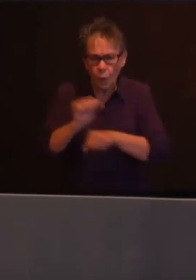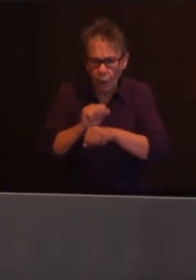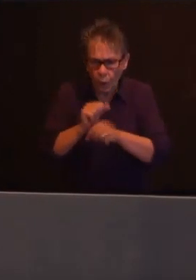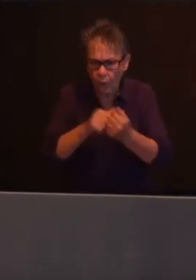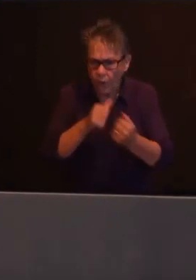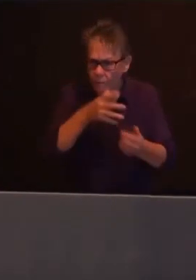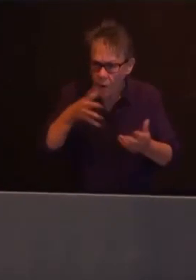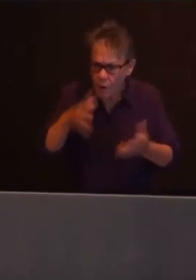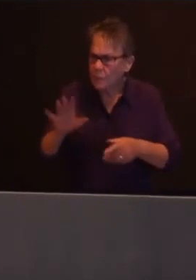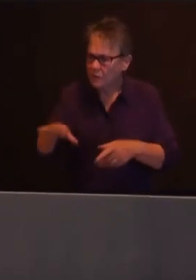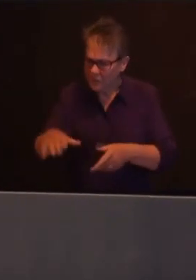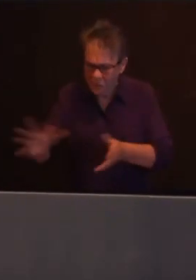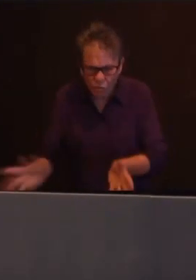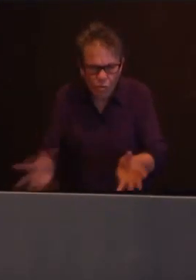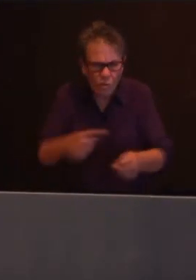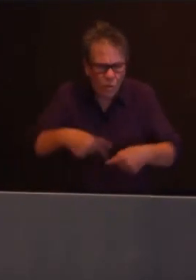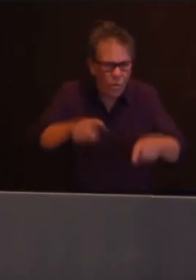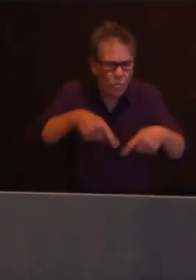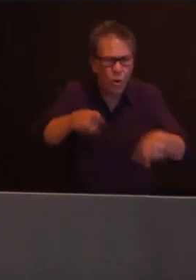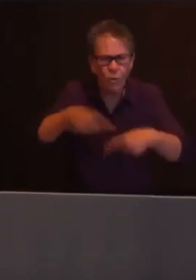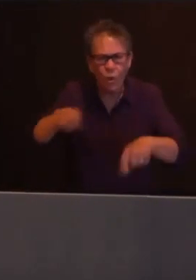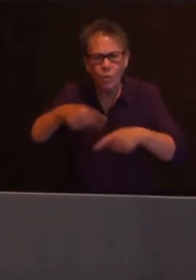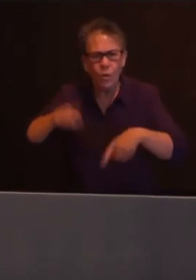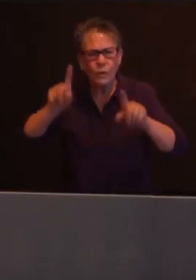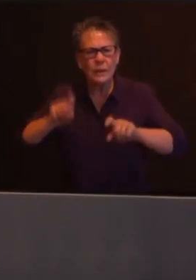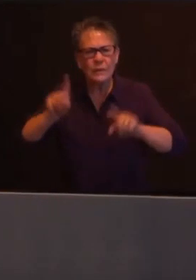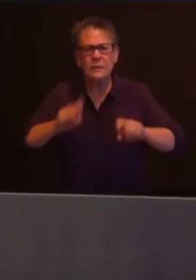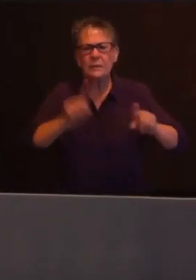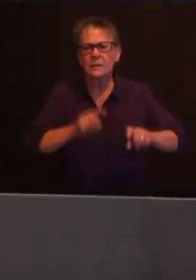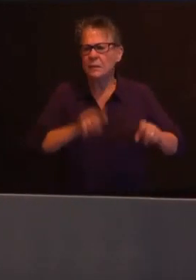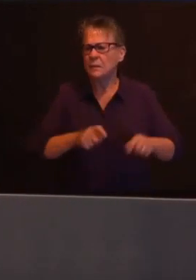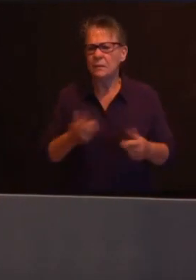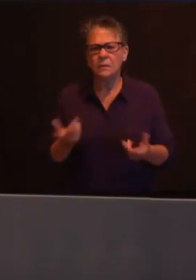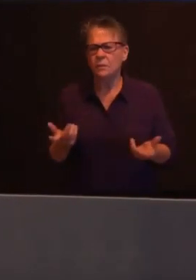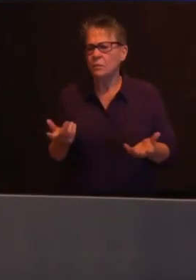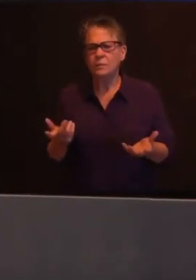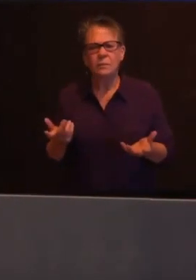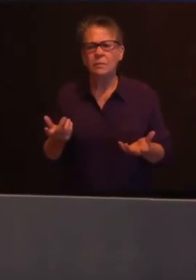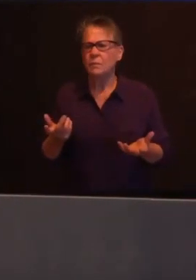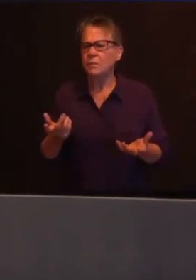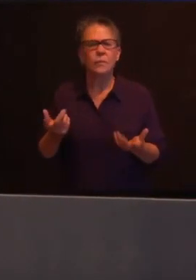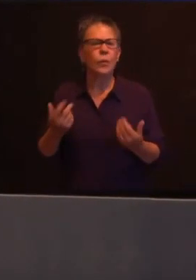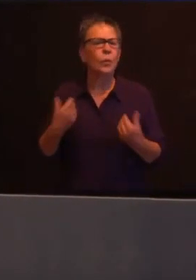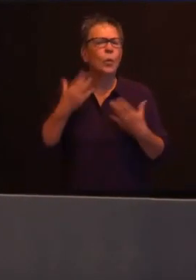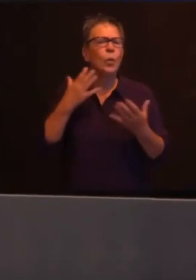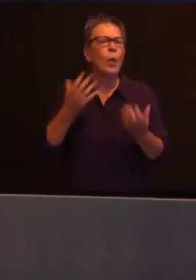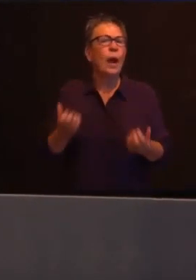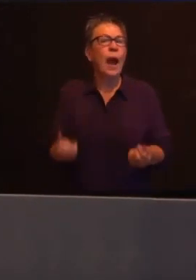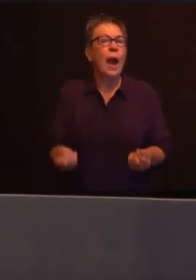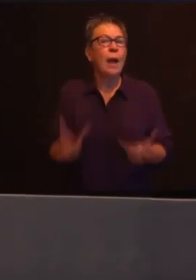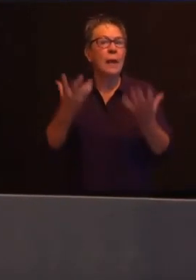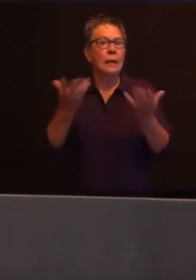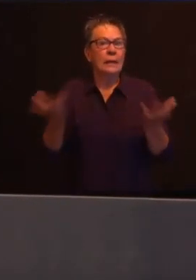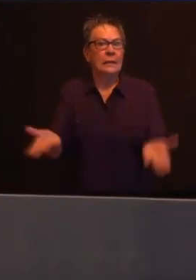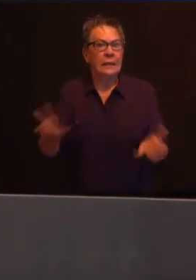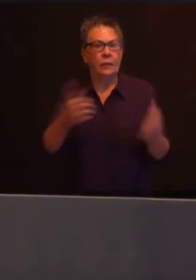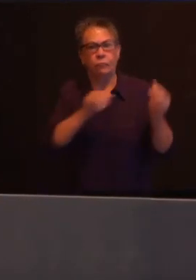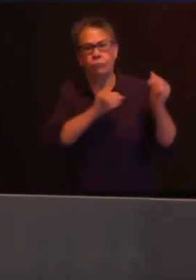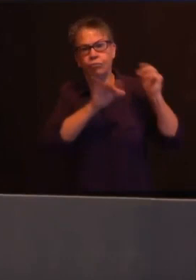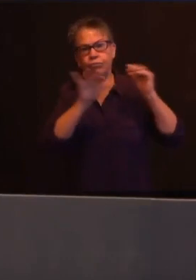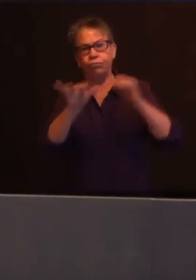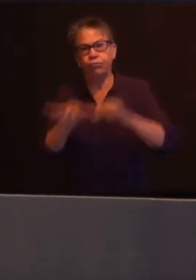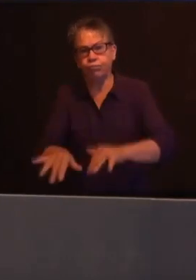sites. What we don't have is the exact number of migrant workers who are in New Jersey right now, because it ramps up. And we've got the